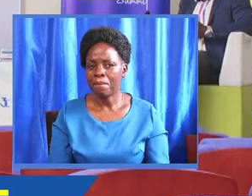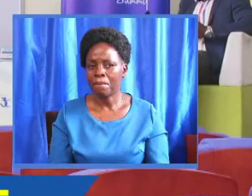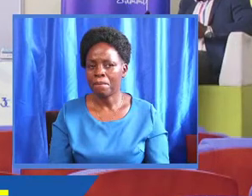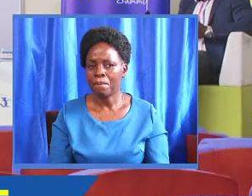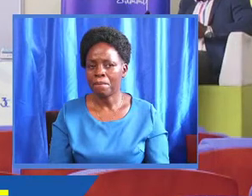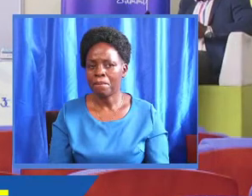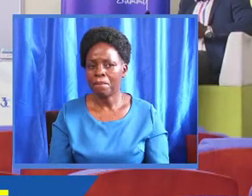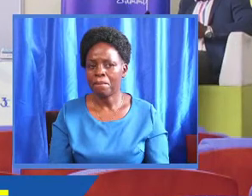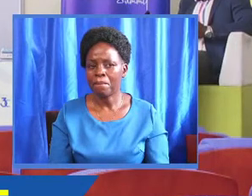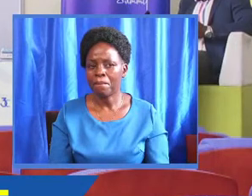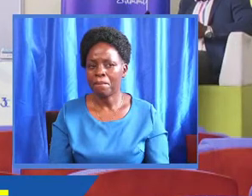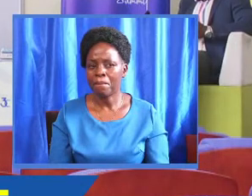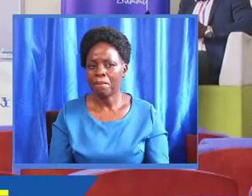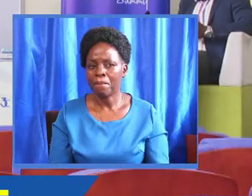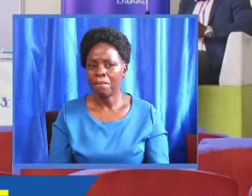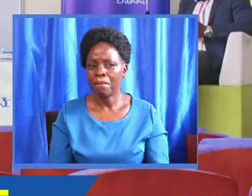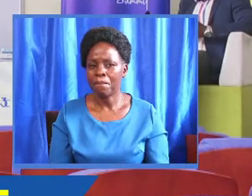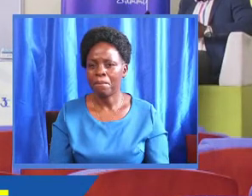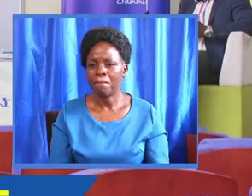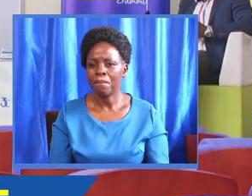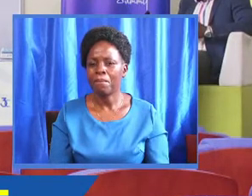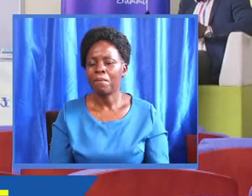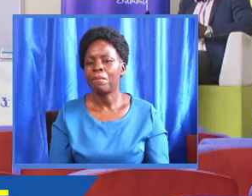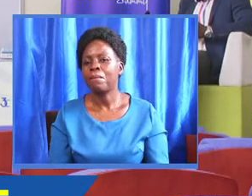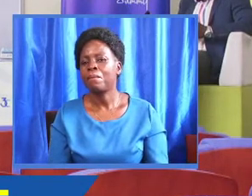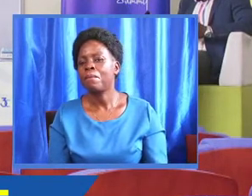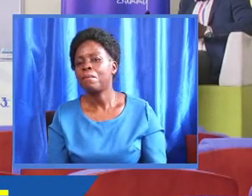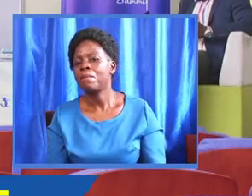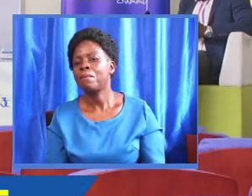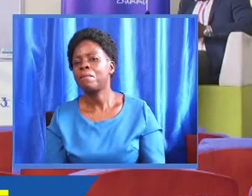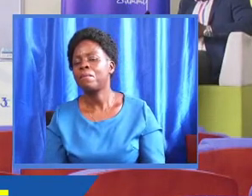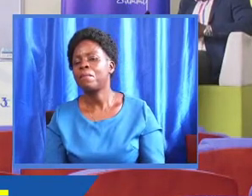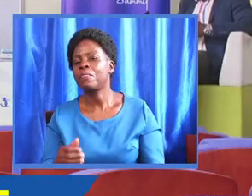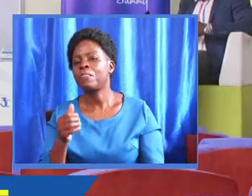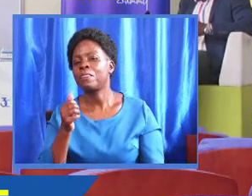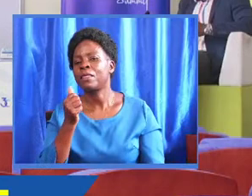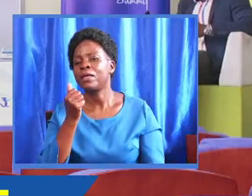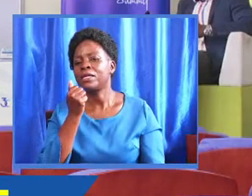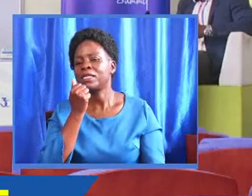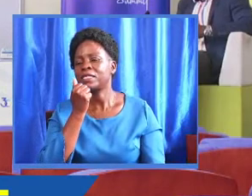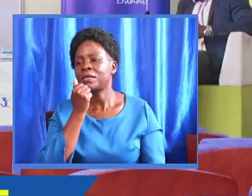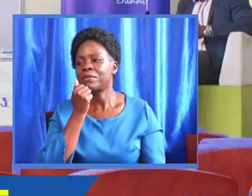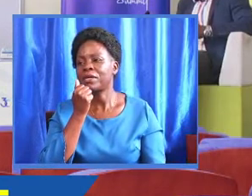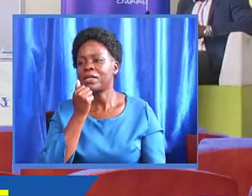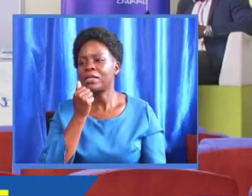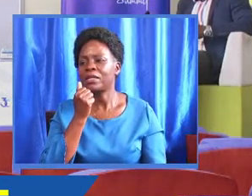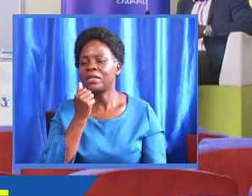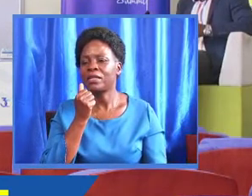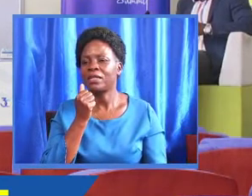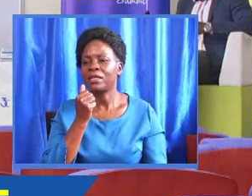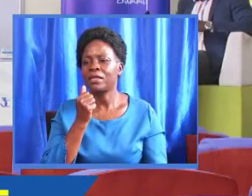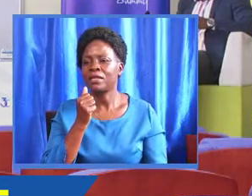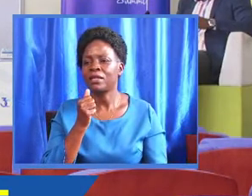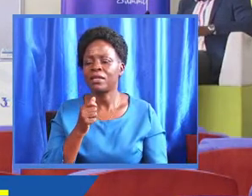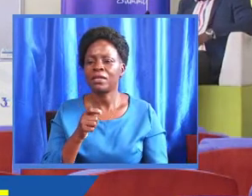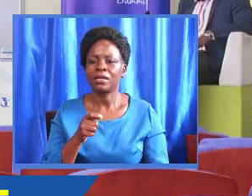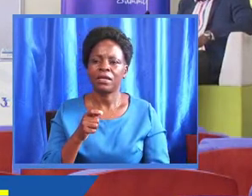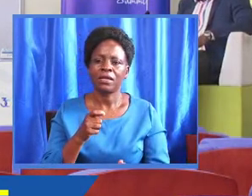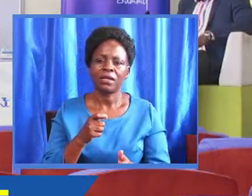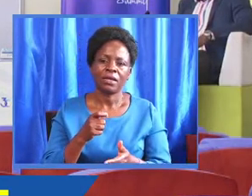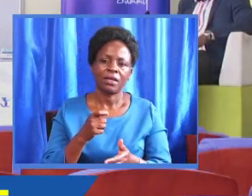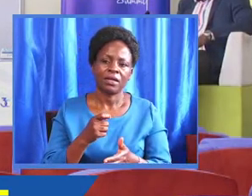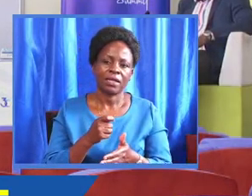Dr. Sudila, I don't know if you speak Luganda. Nze sama mwesu kwa Baba TV. Era chigenda tax administrator wa